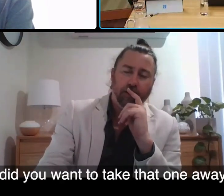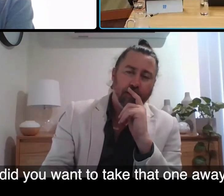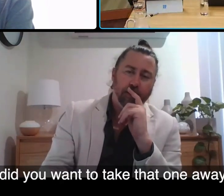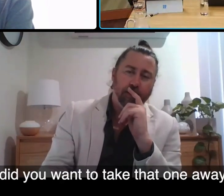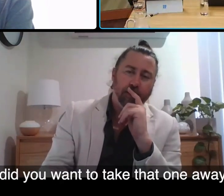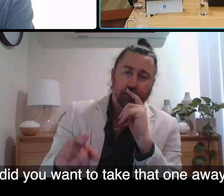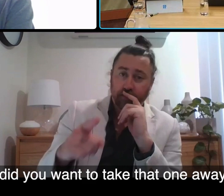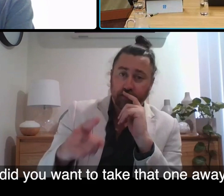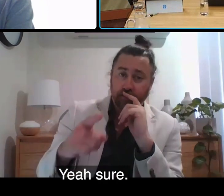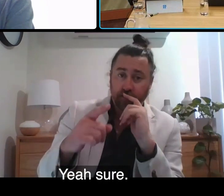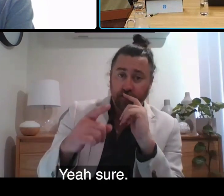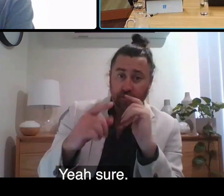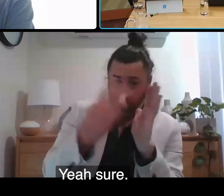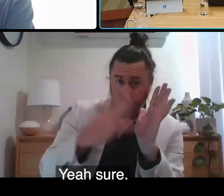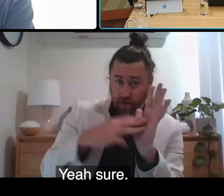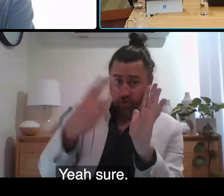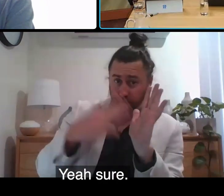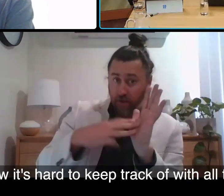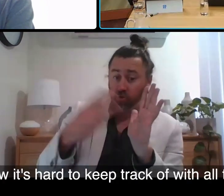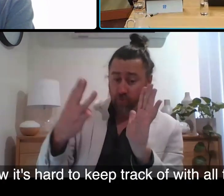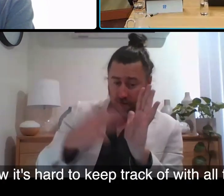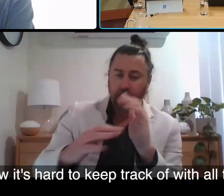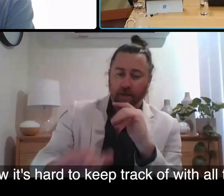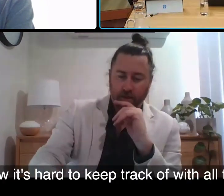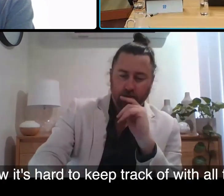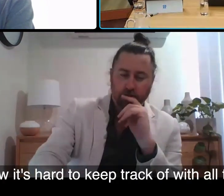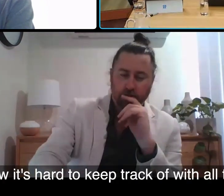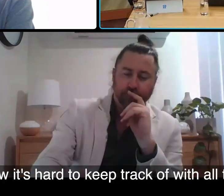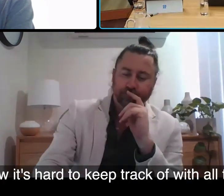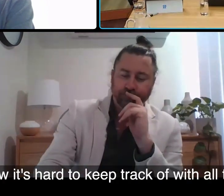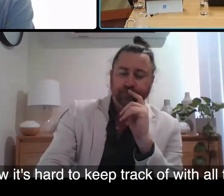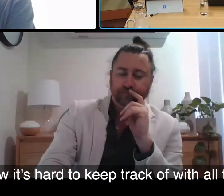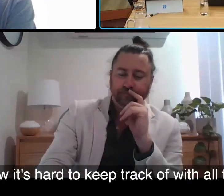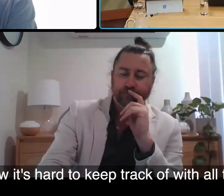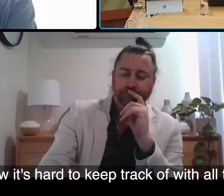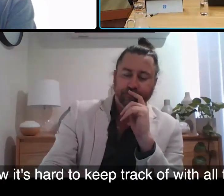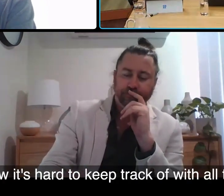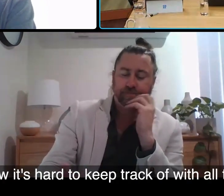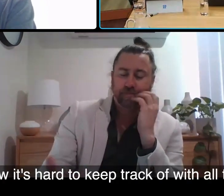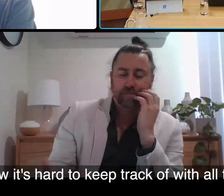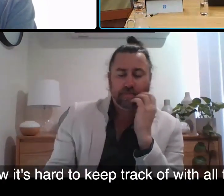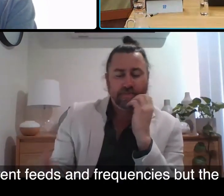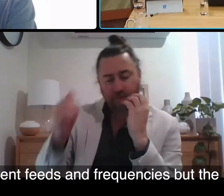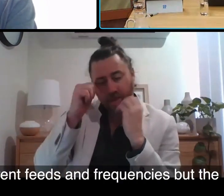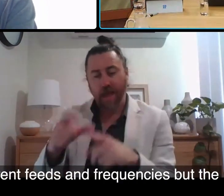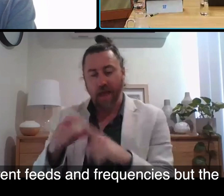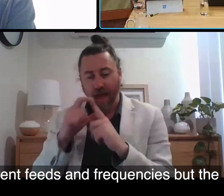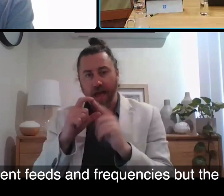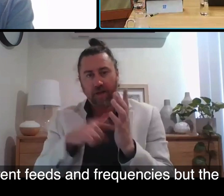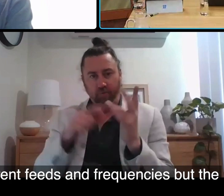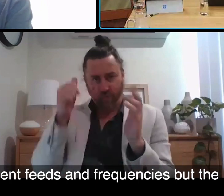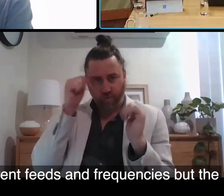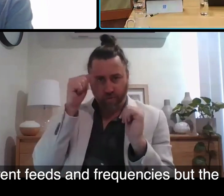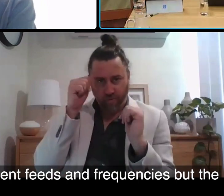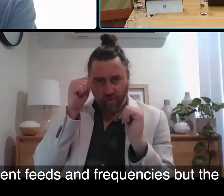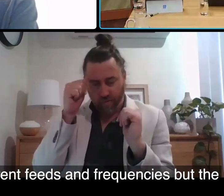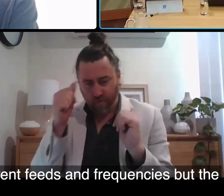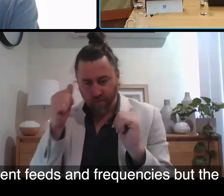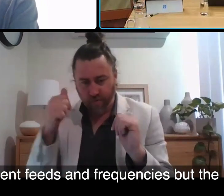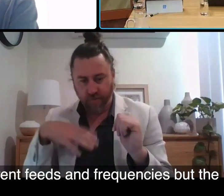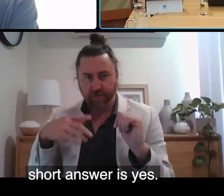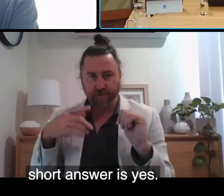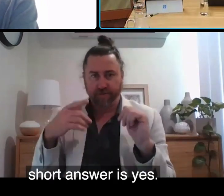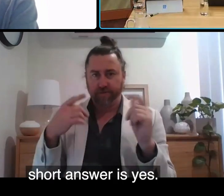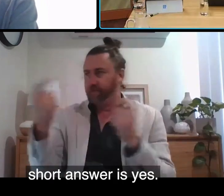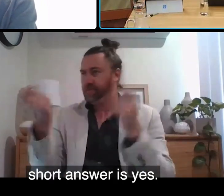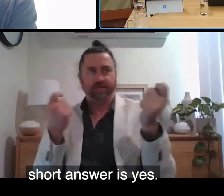Emma, did you want to take that one away? Yeah, sure. So there is, I know it's hard to keep track of with all the different feeds and